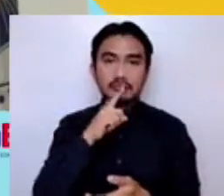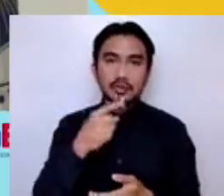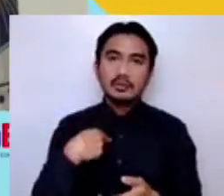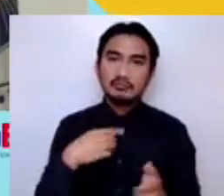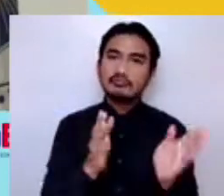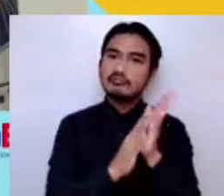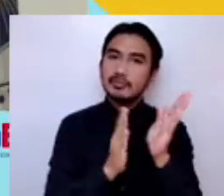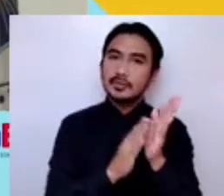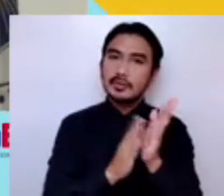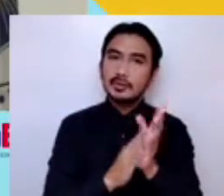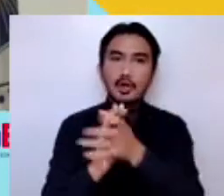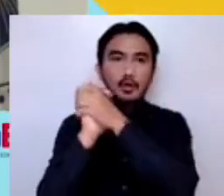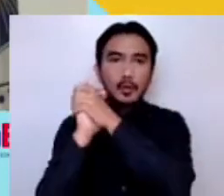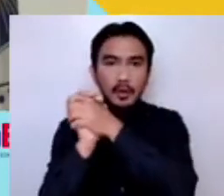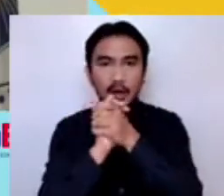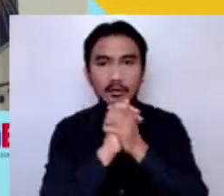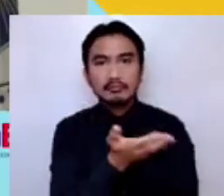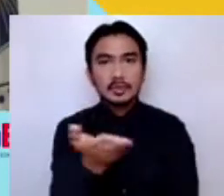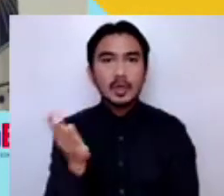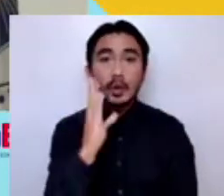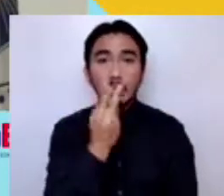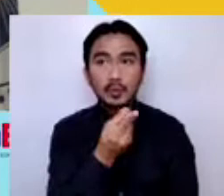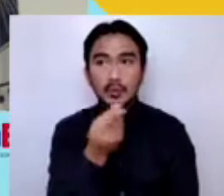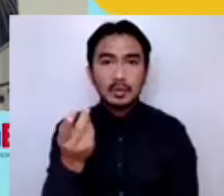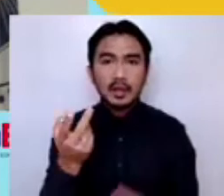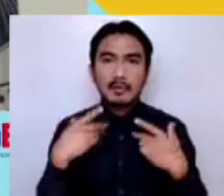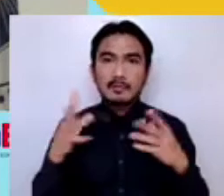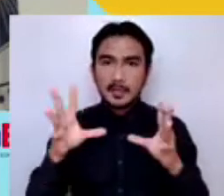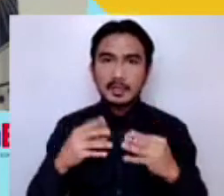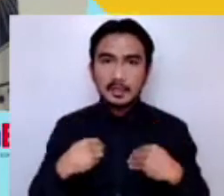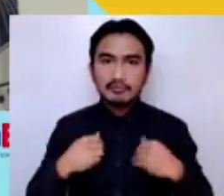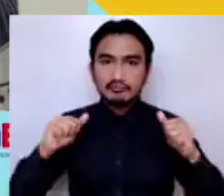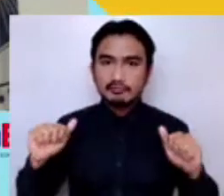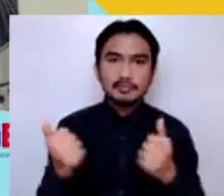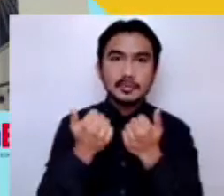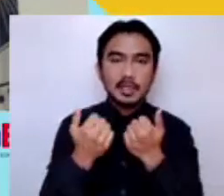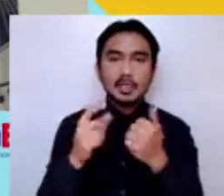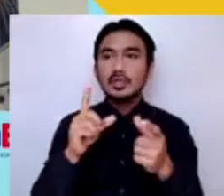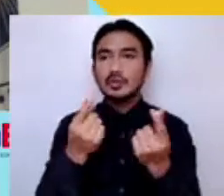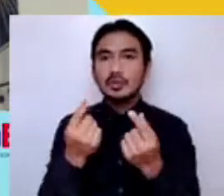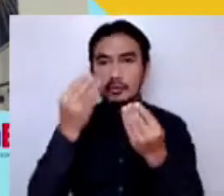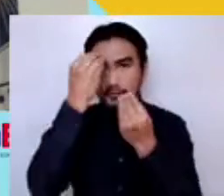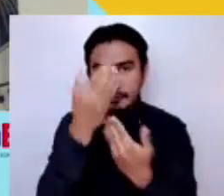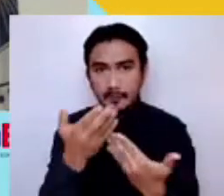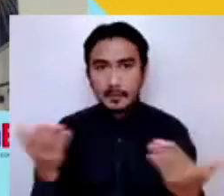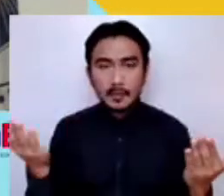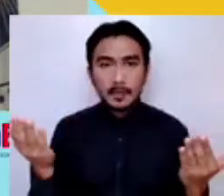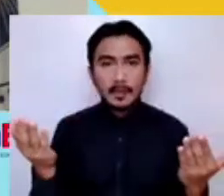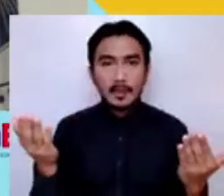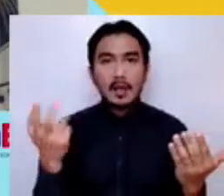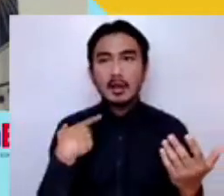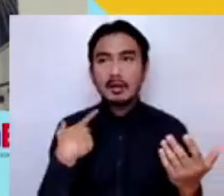all of you who have taken initiative to inform the respective